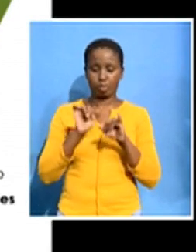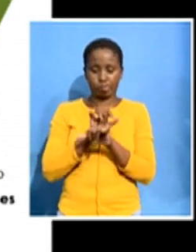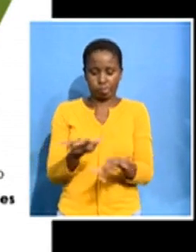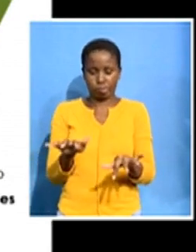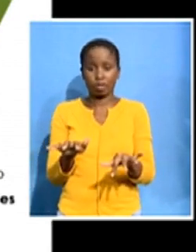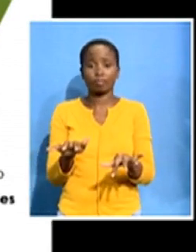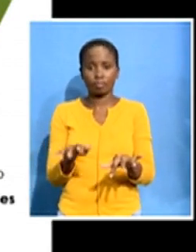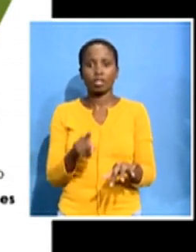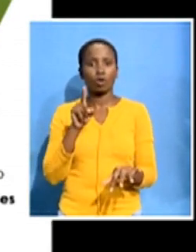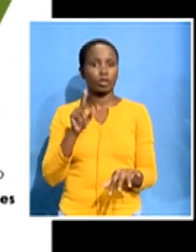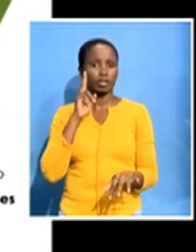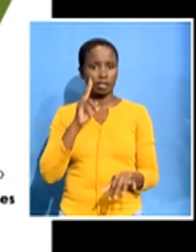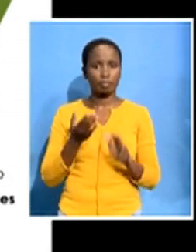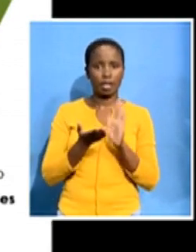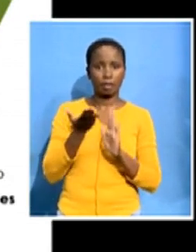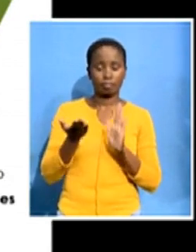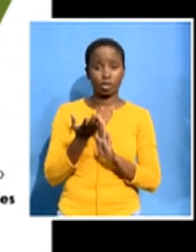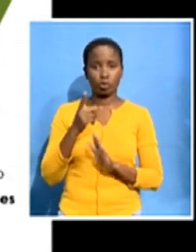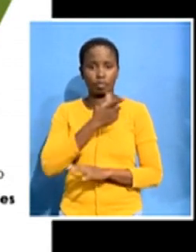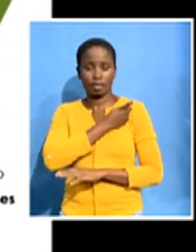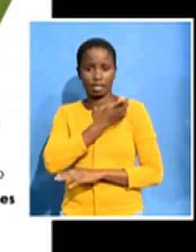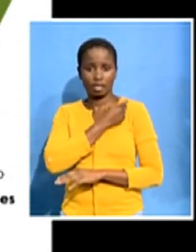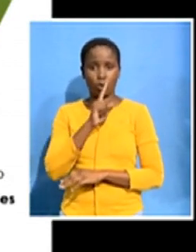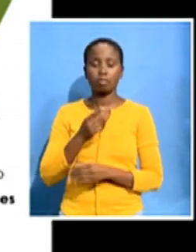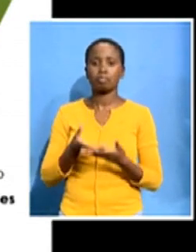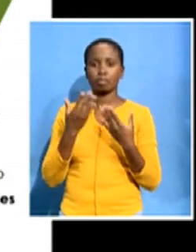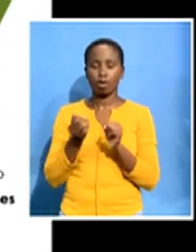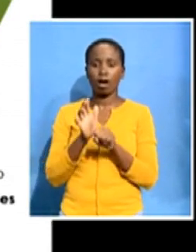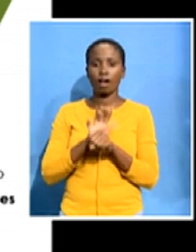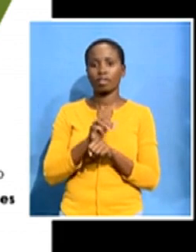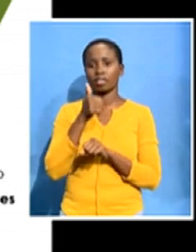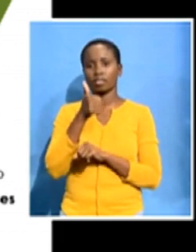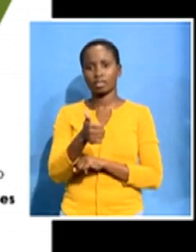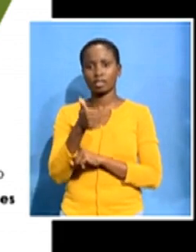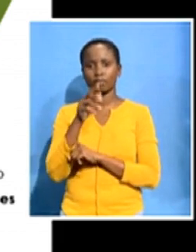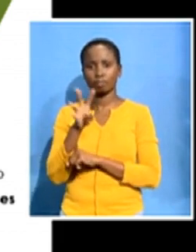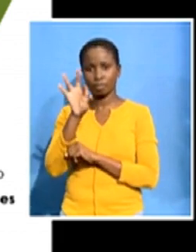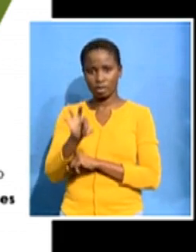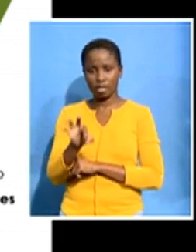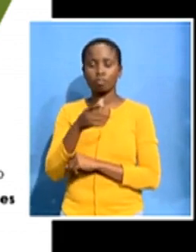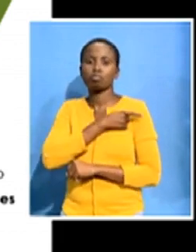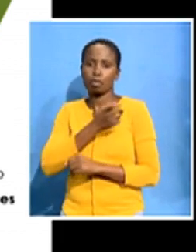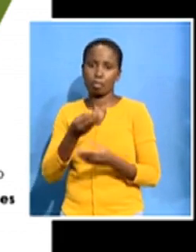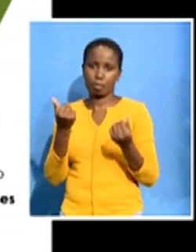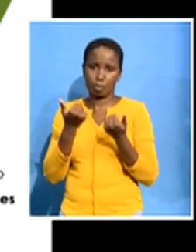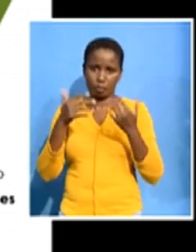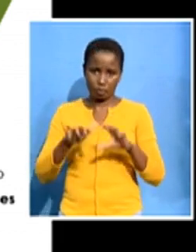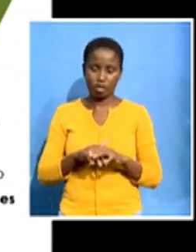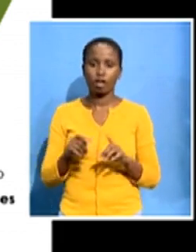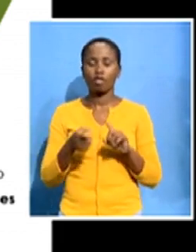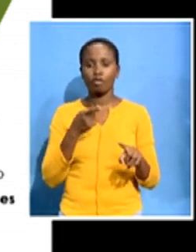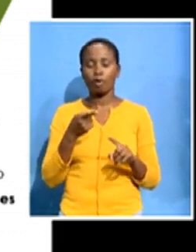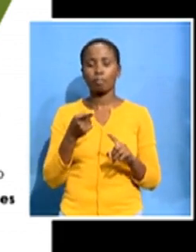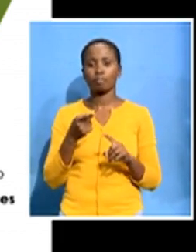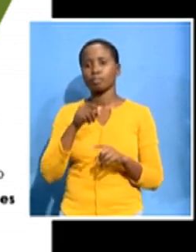be able to cover more than 60% of healthcare workers with the limited doses received via the SONKI program. And we are very much preparing